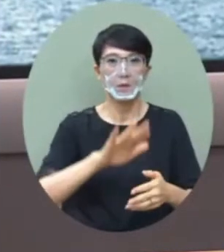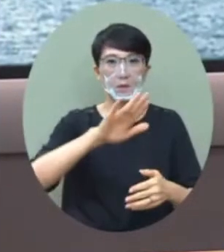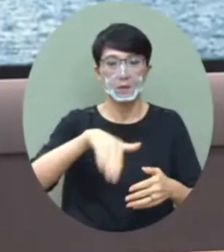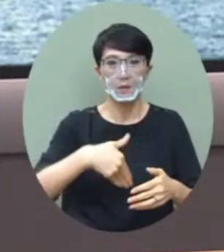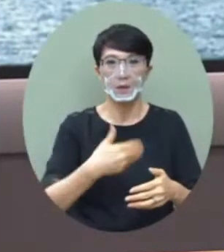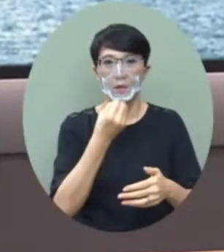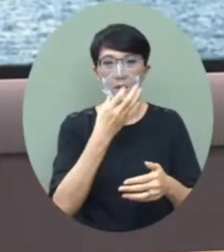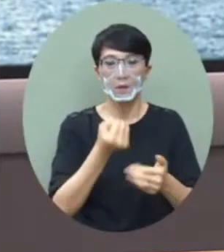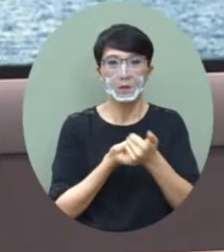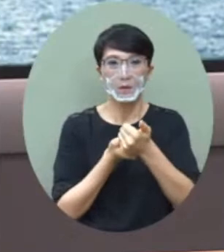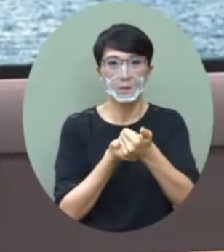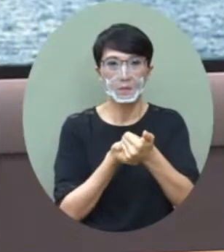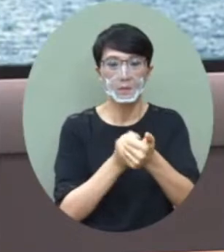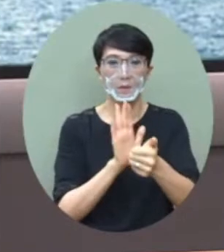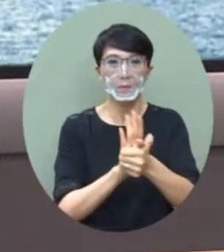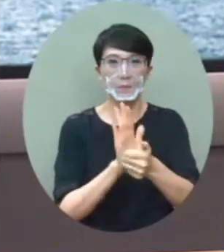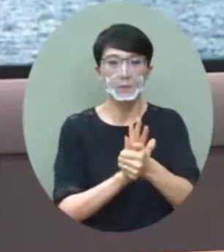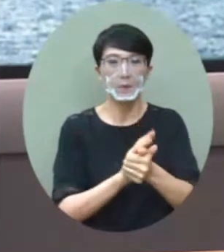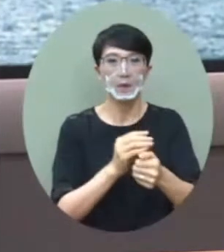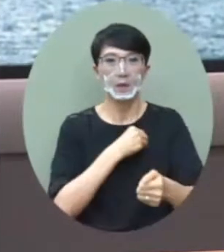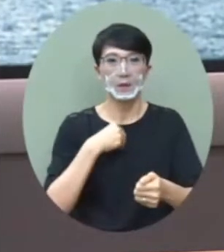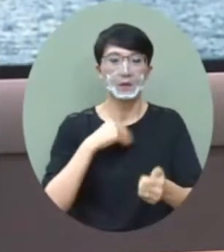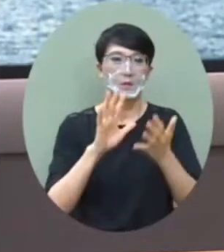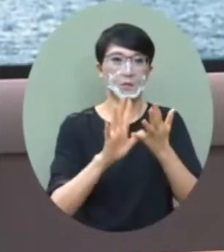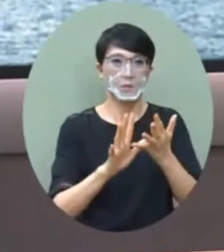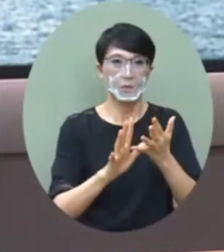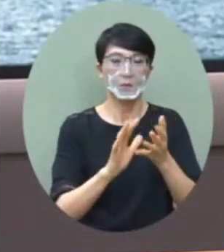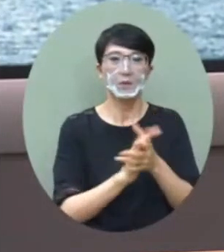or require translation support.